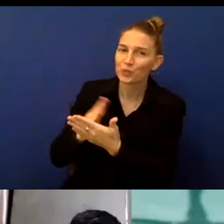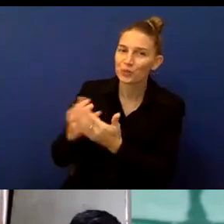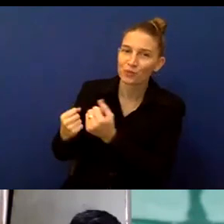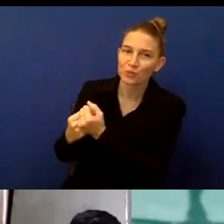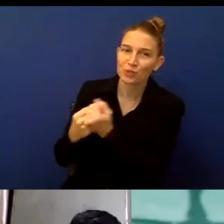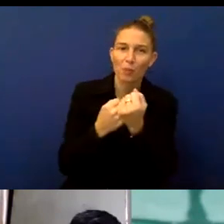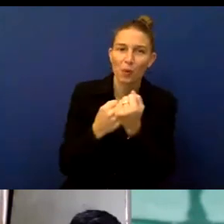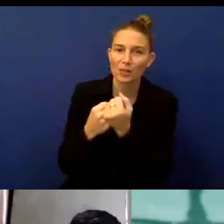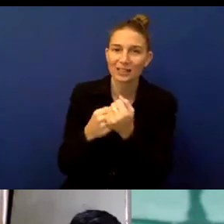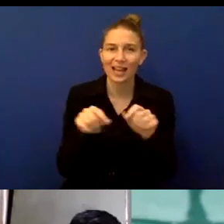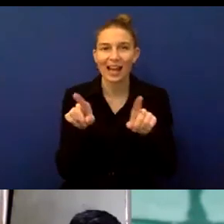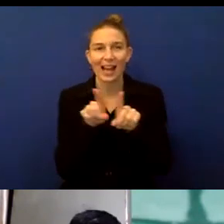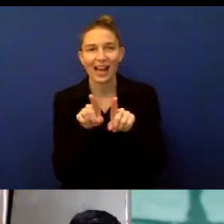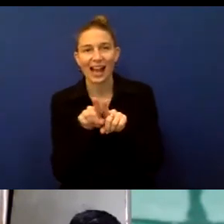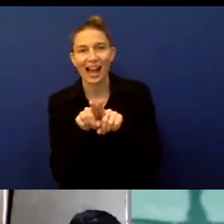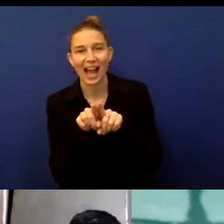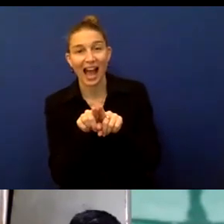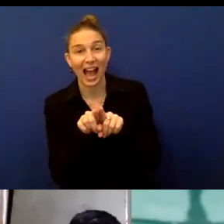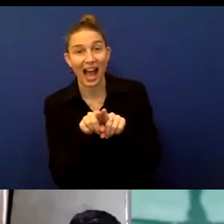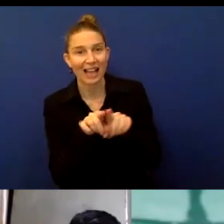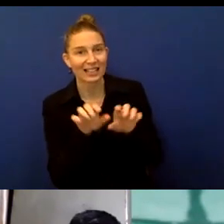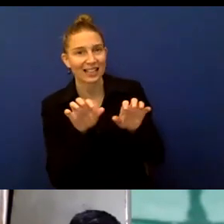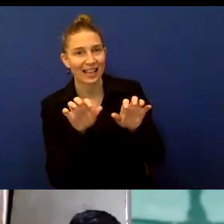always. Many Bye, thanks, colleagues. Facundo.